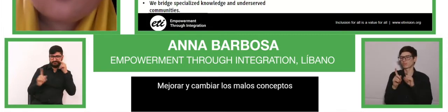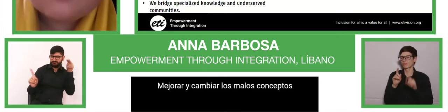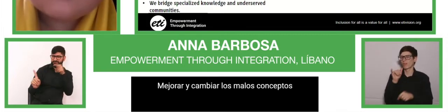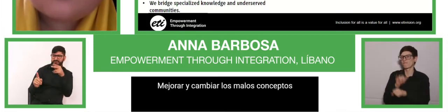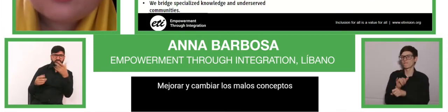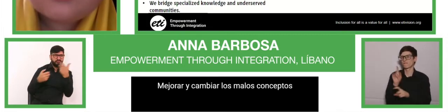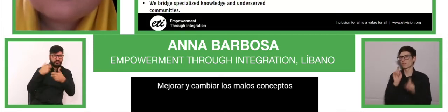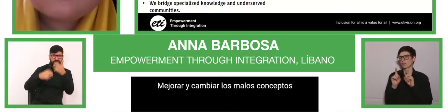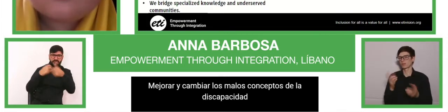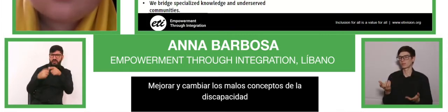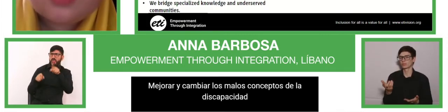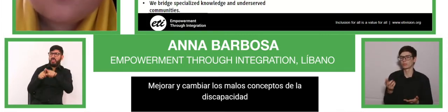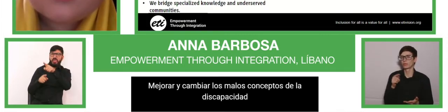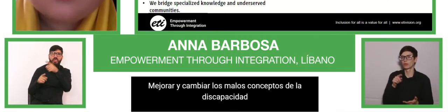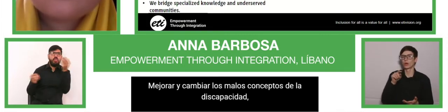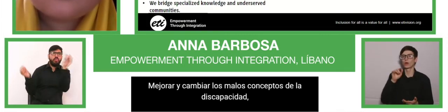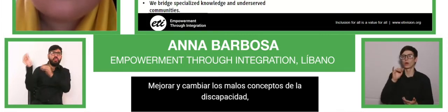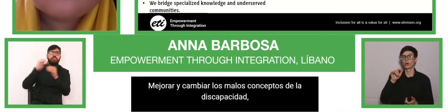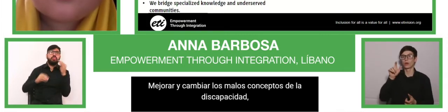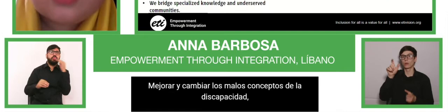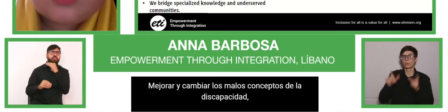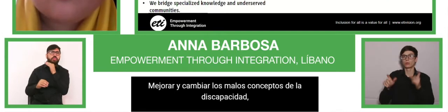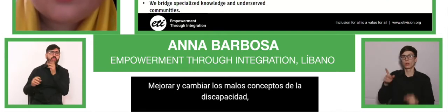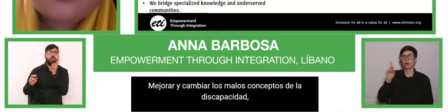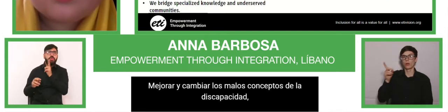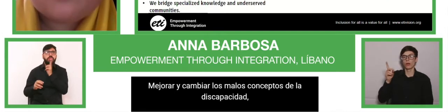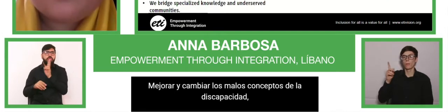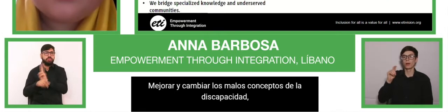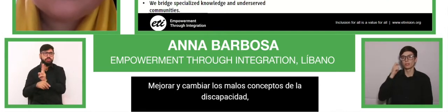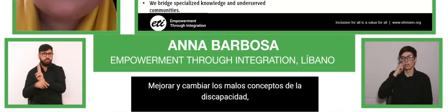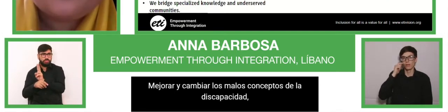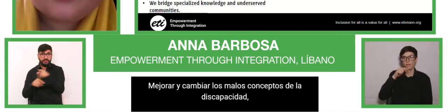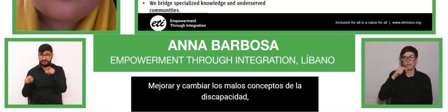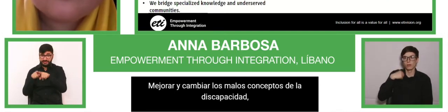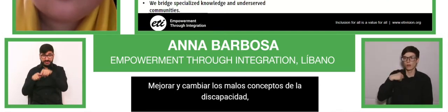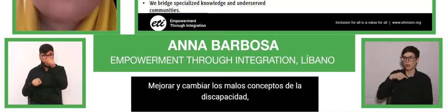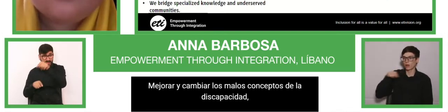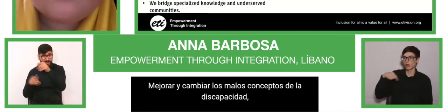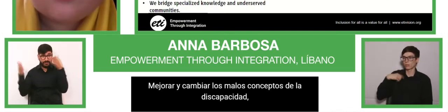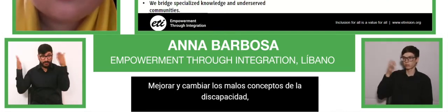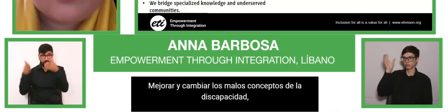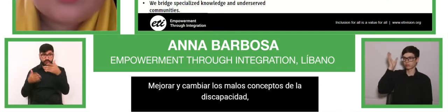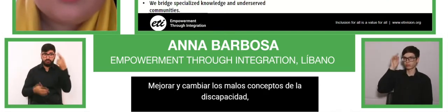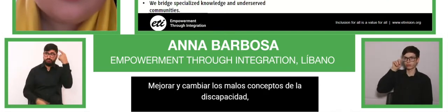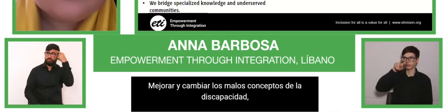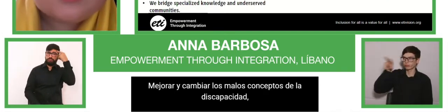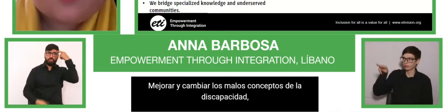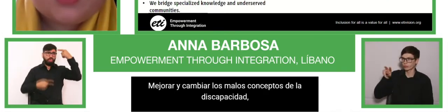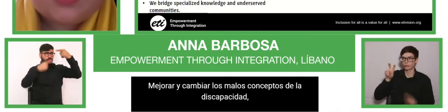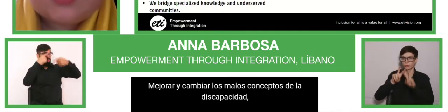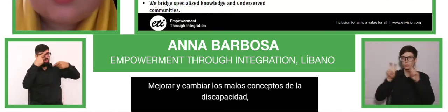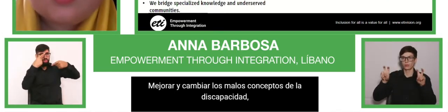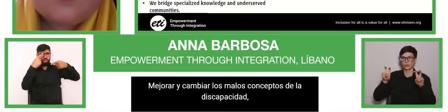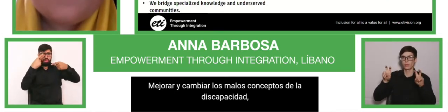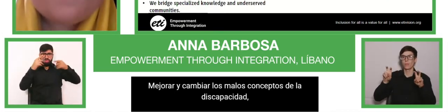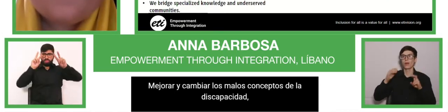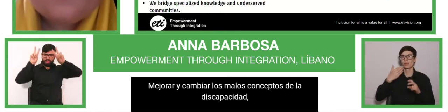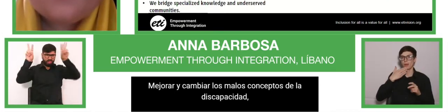the false assumptions and stereotypes that are still associated with the capabilities, the potentials of individuals with